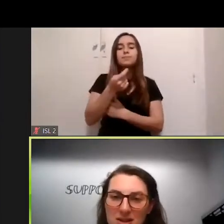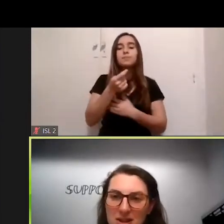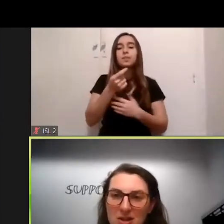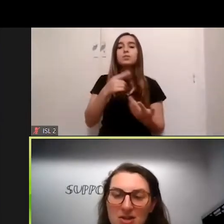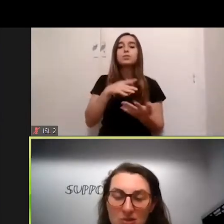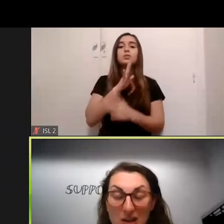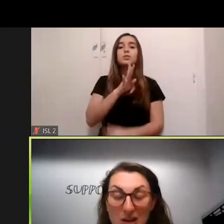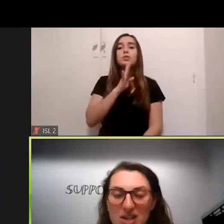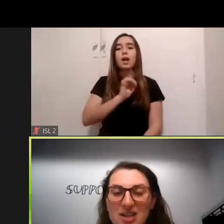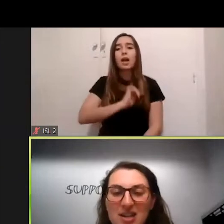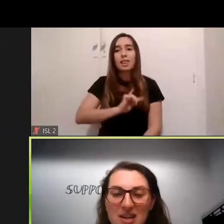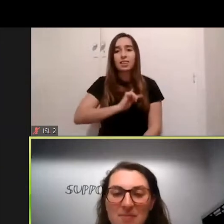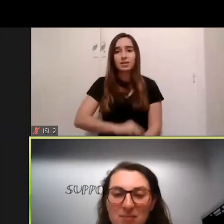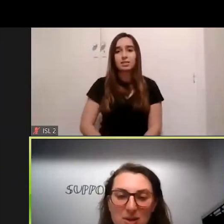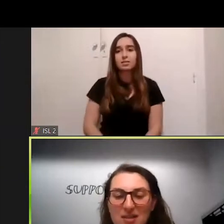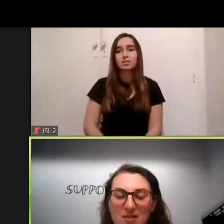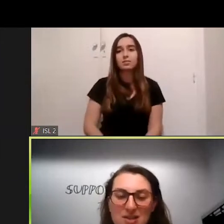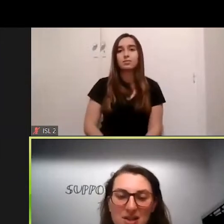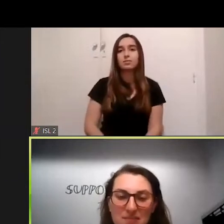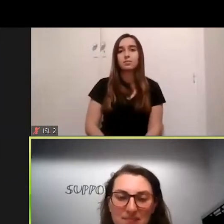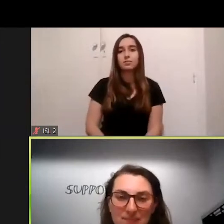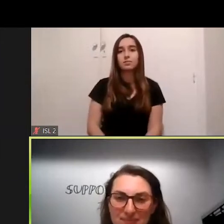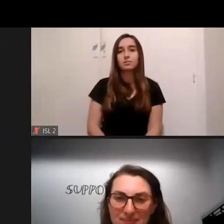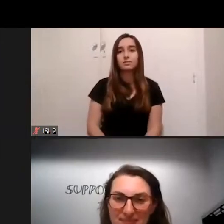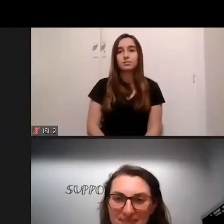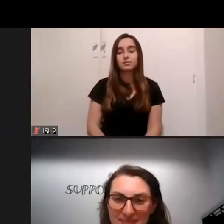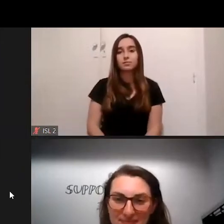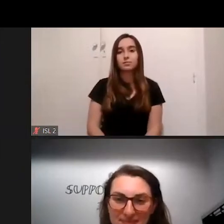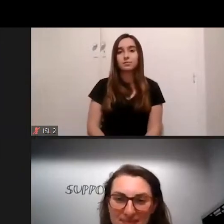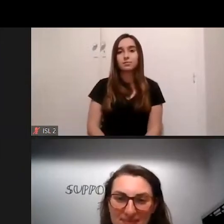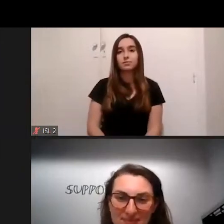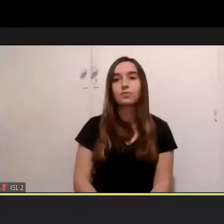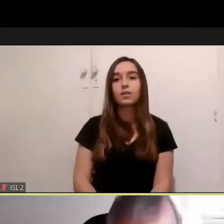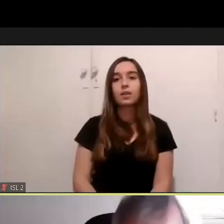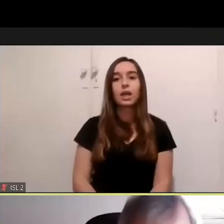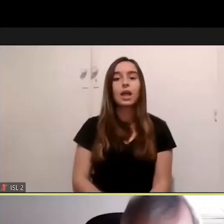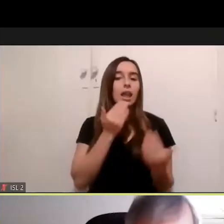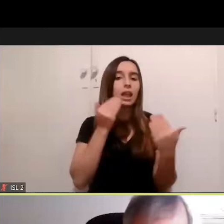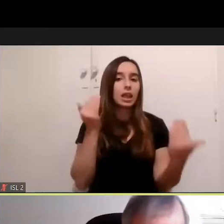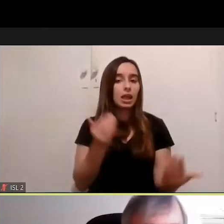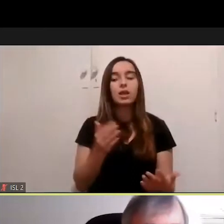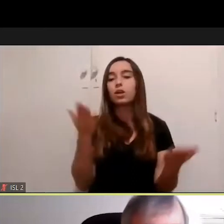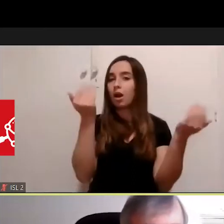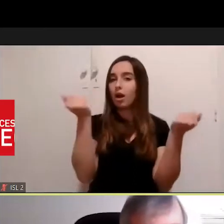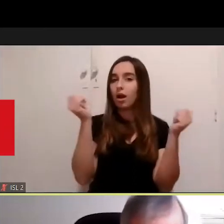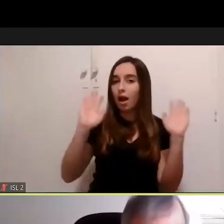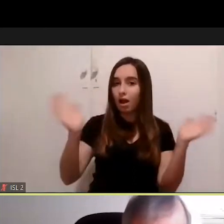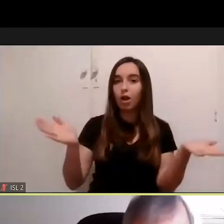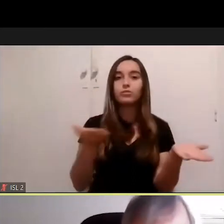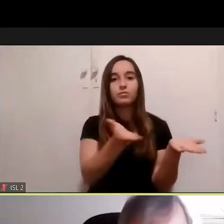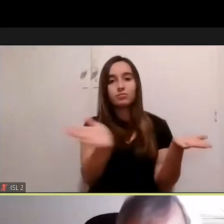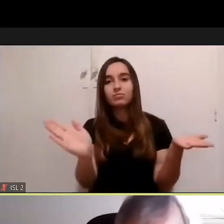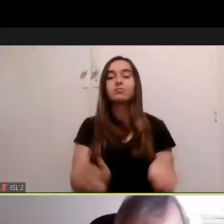person-centered technology. So I'll hand over to you. Thanks very much, Rachel, and hello, everybody.